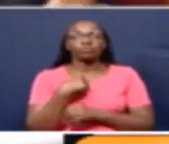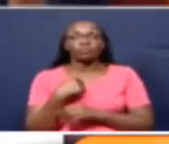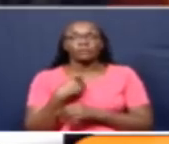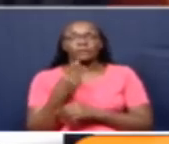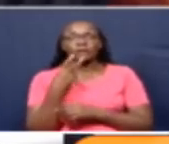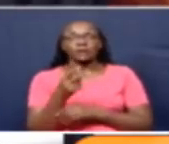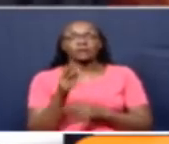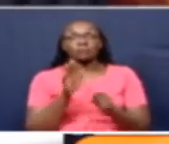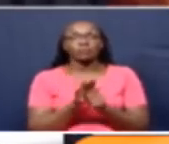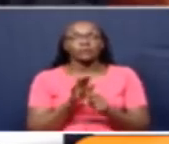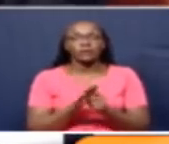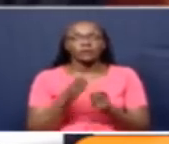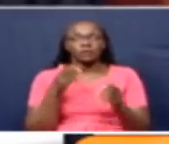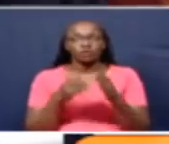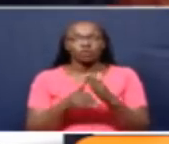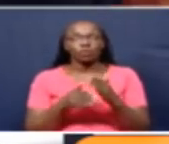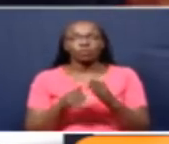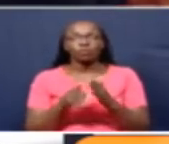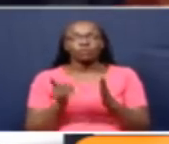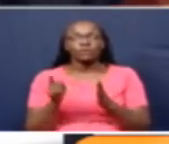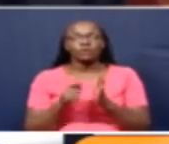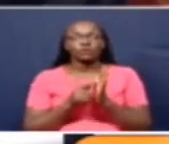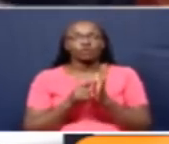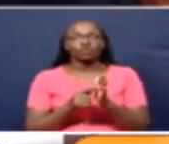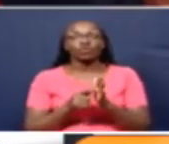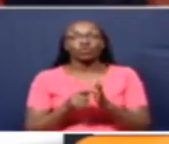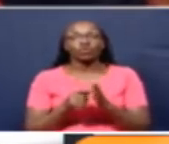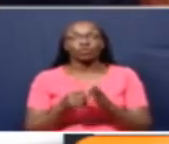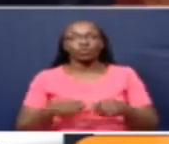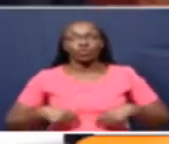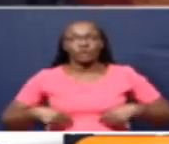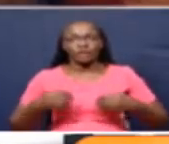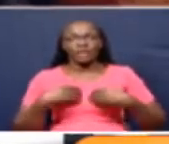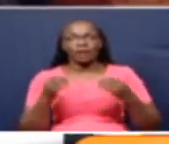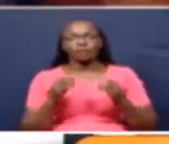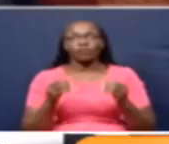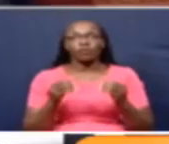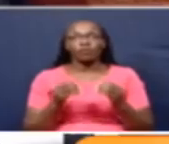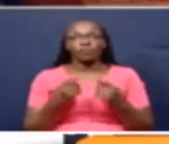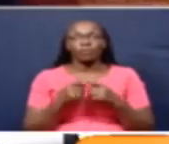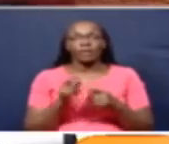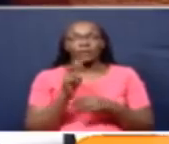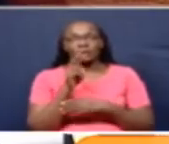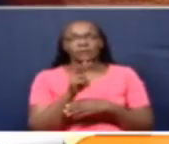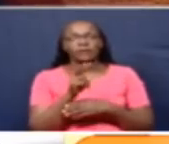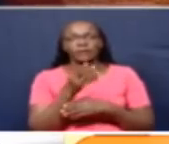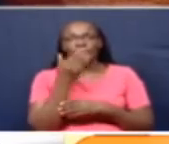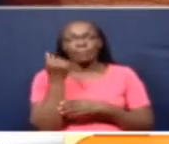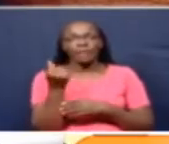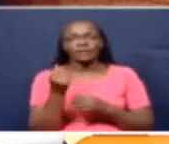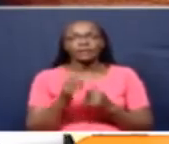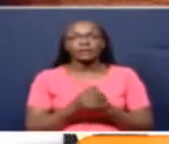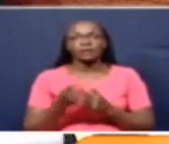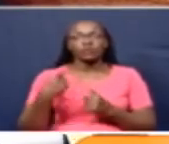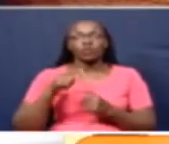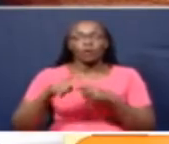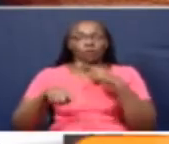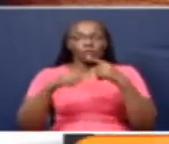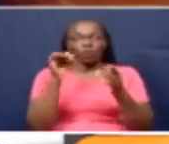The shores will always be home to me. That guy said to me, you've won this competition. I can tell